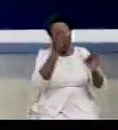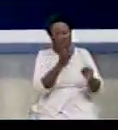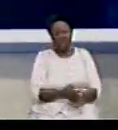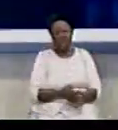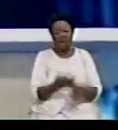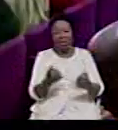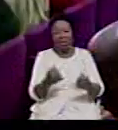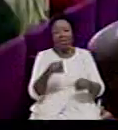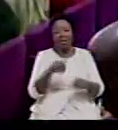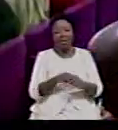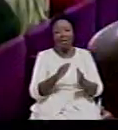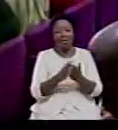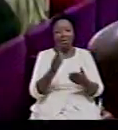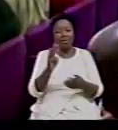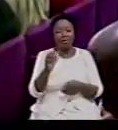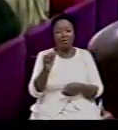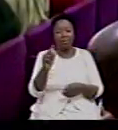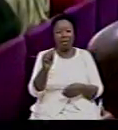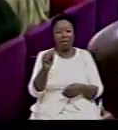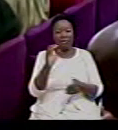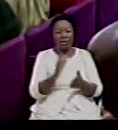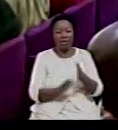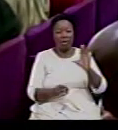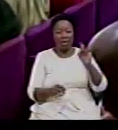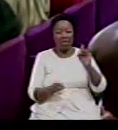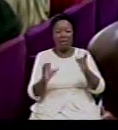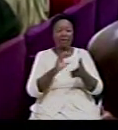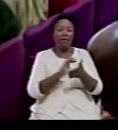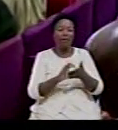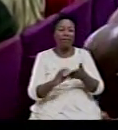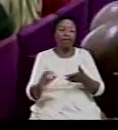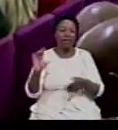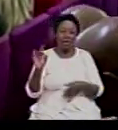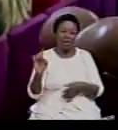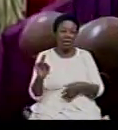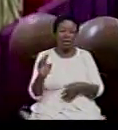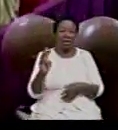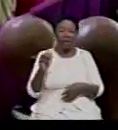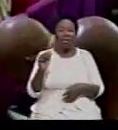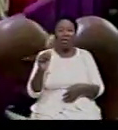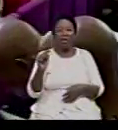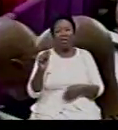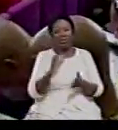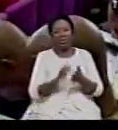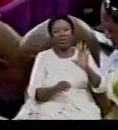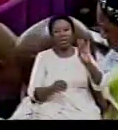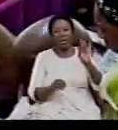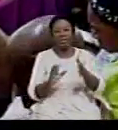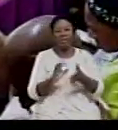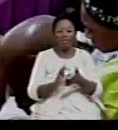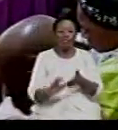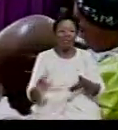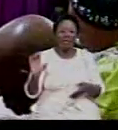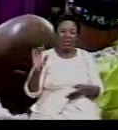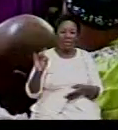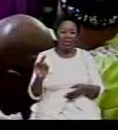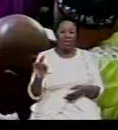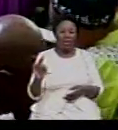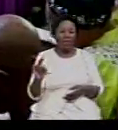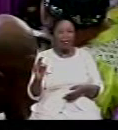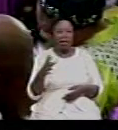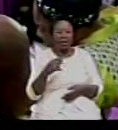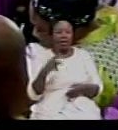Matthew chapter 8, and I'm reading from verse 8. Matthew chapter 8, we're looking at verse 8. The